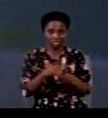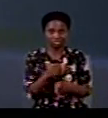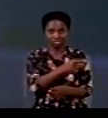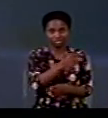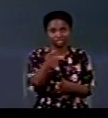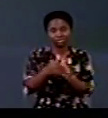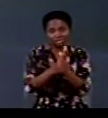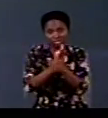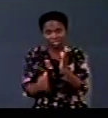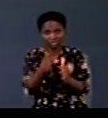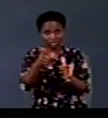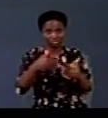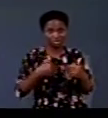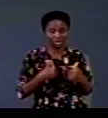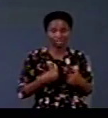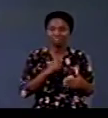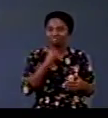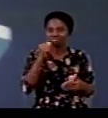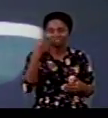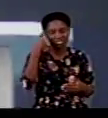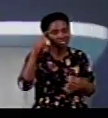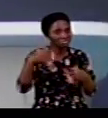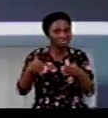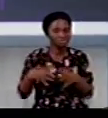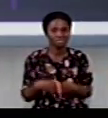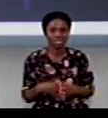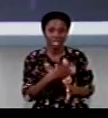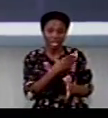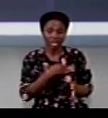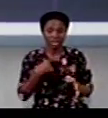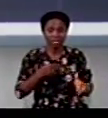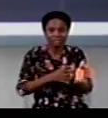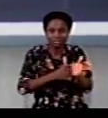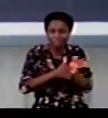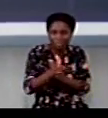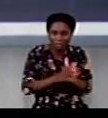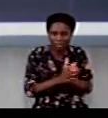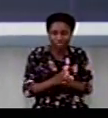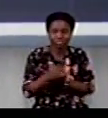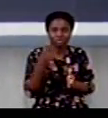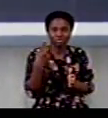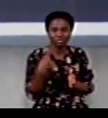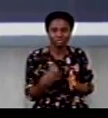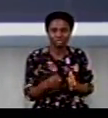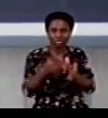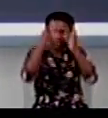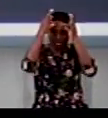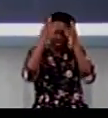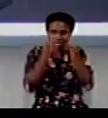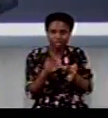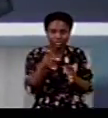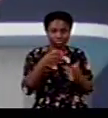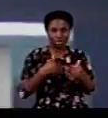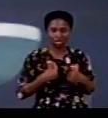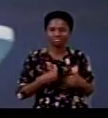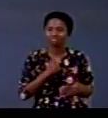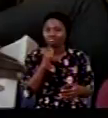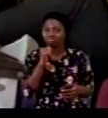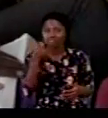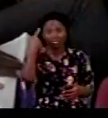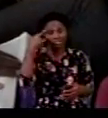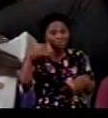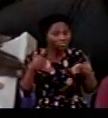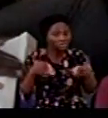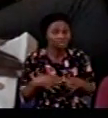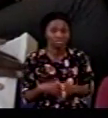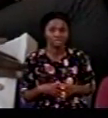sale. Bitter sale. But we correct all that, and now we're ready to climb.